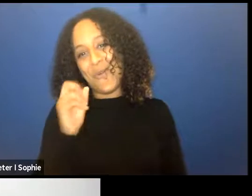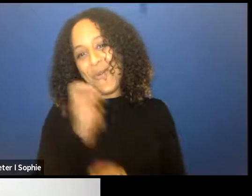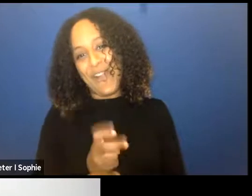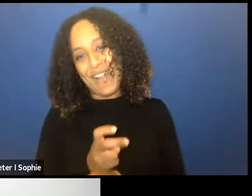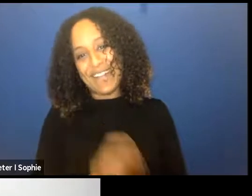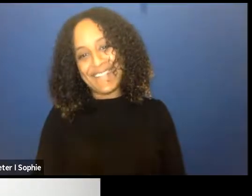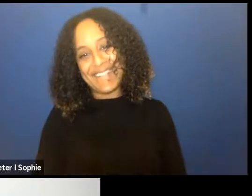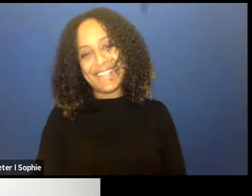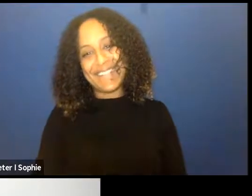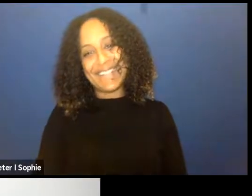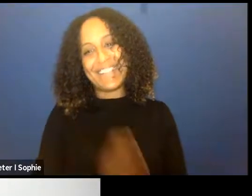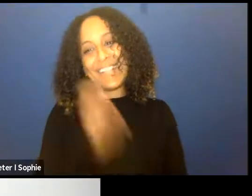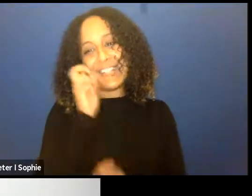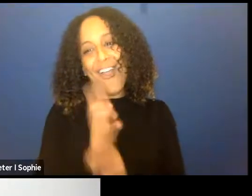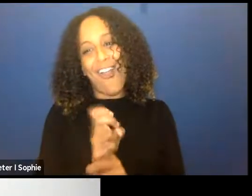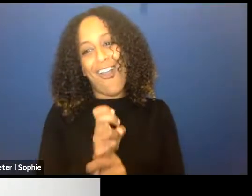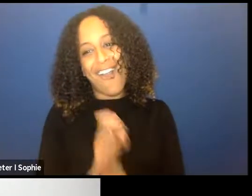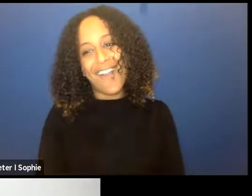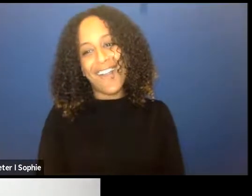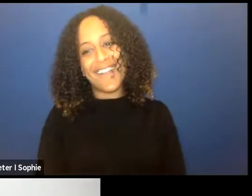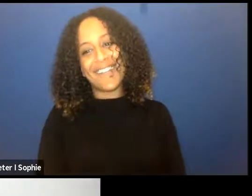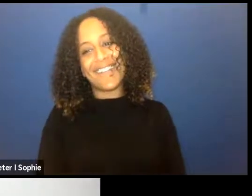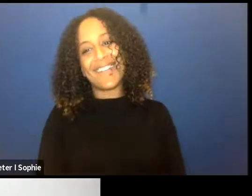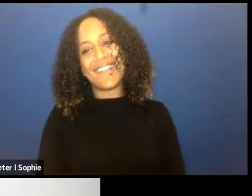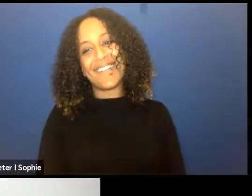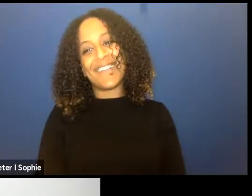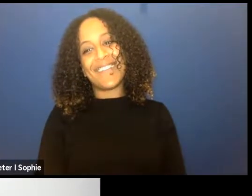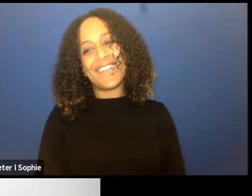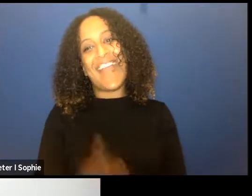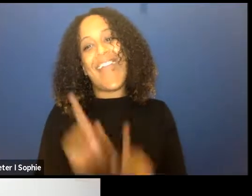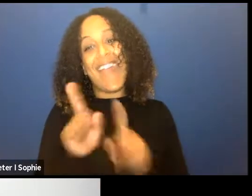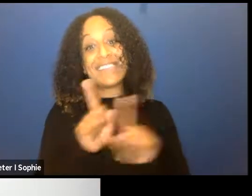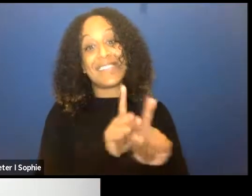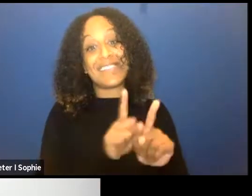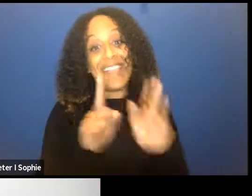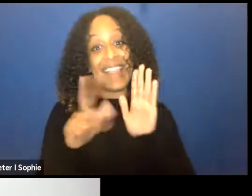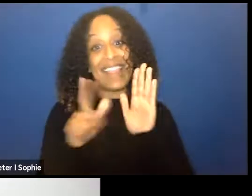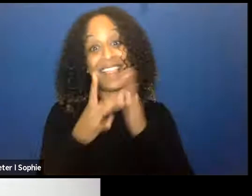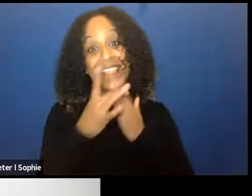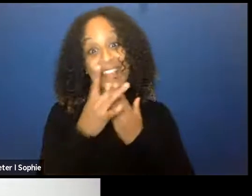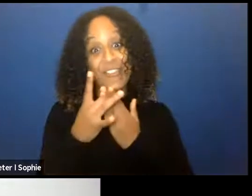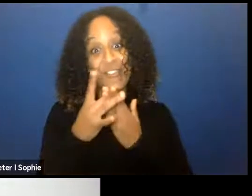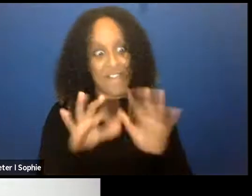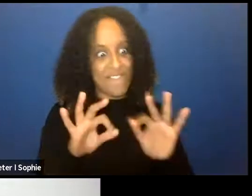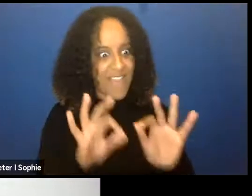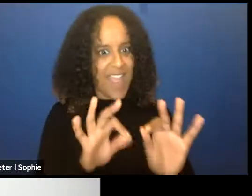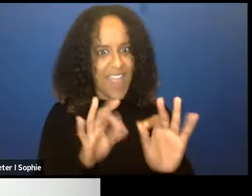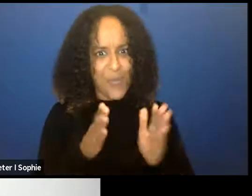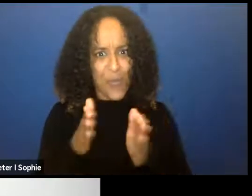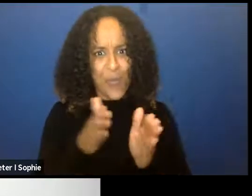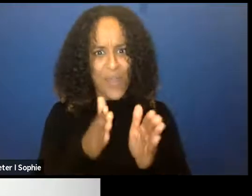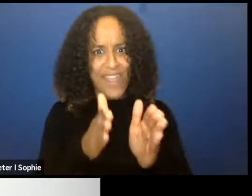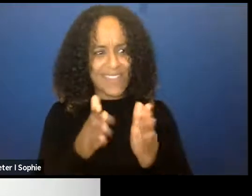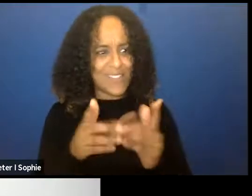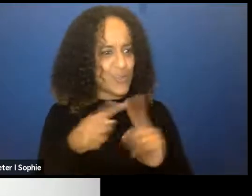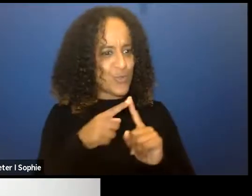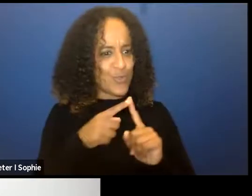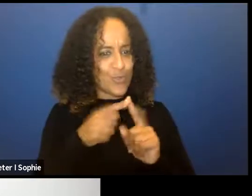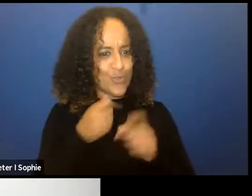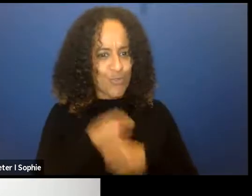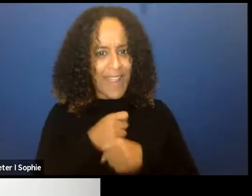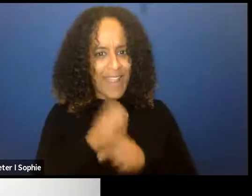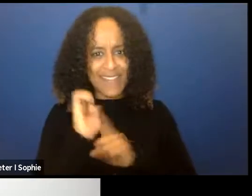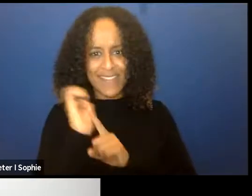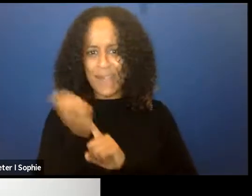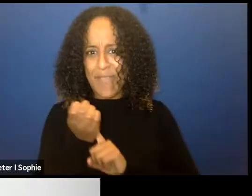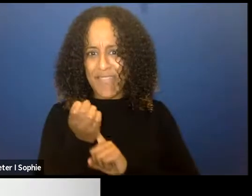Yeah. It's hard. I think as leaders, if you can find ways to create that space for people to be